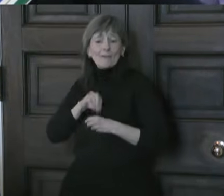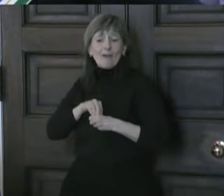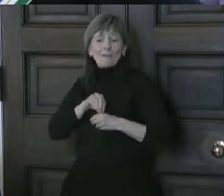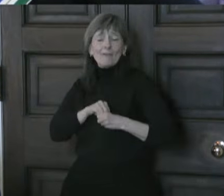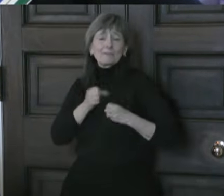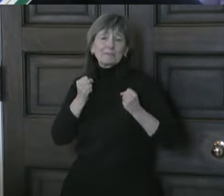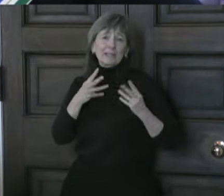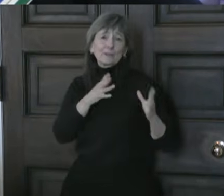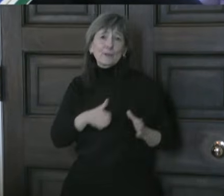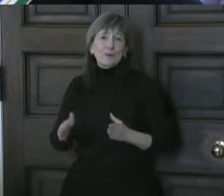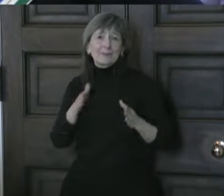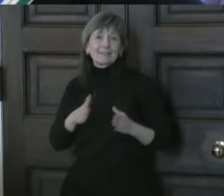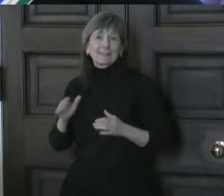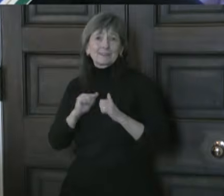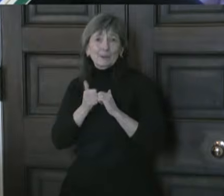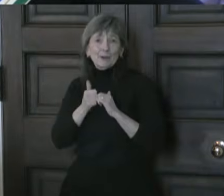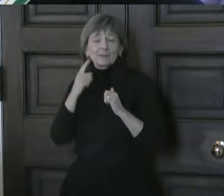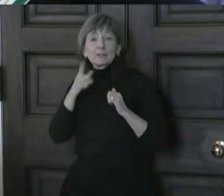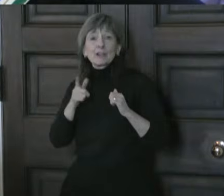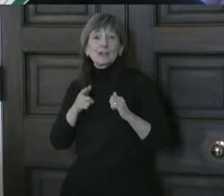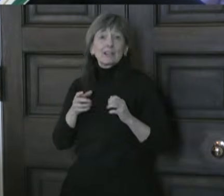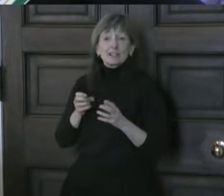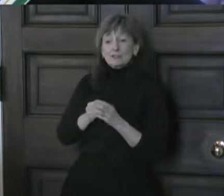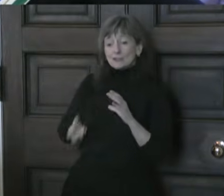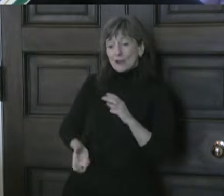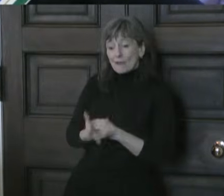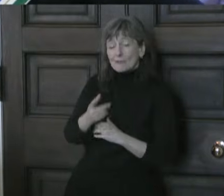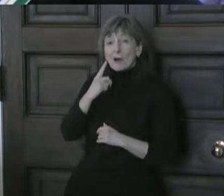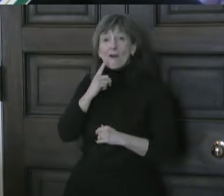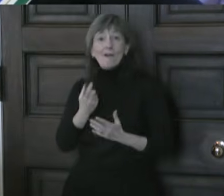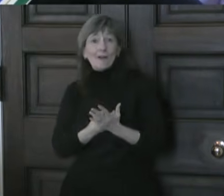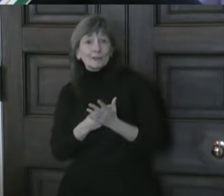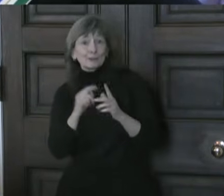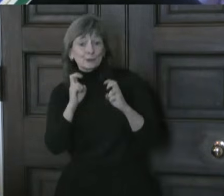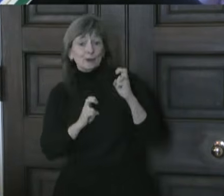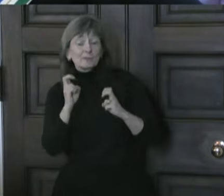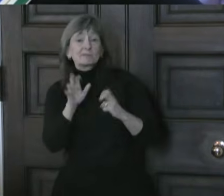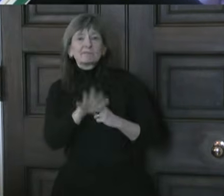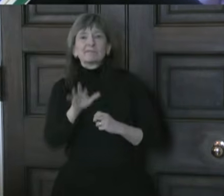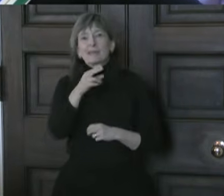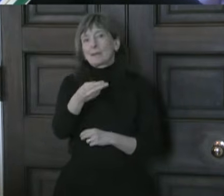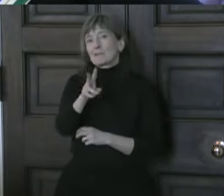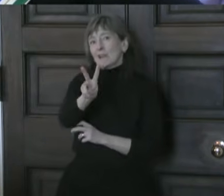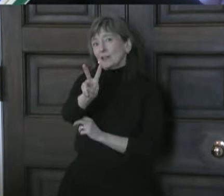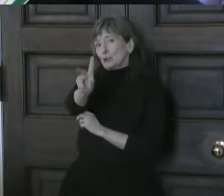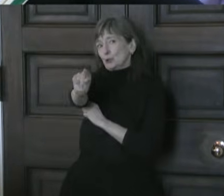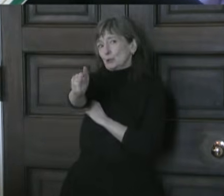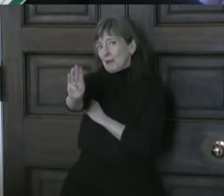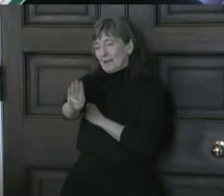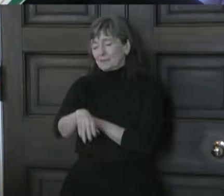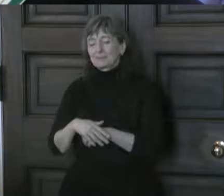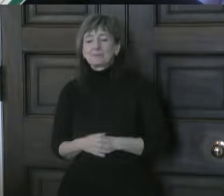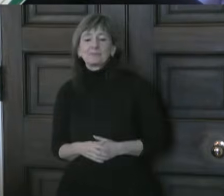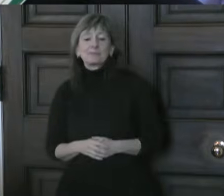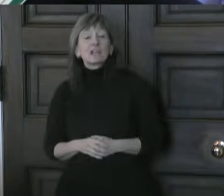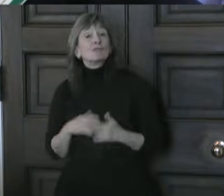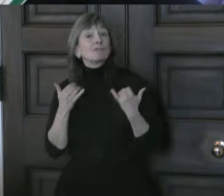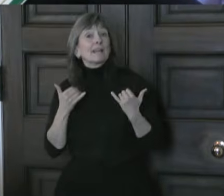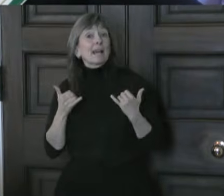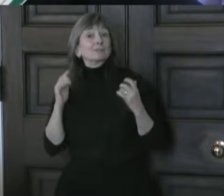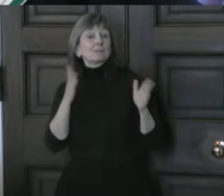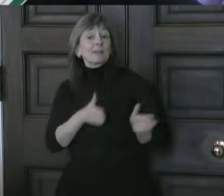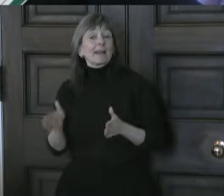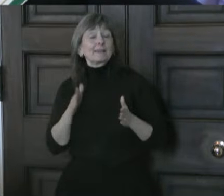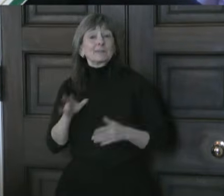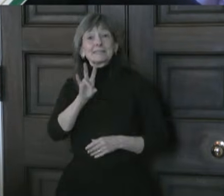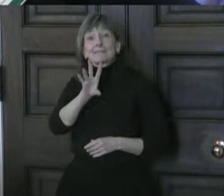sporting events, such as softball and hockey tournaments in the Happy Valley Goose Bay area. She is currently planning the